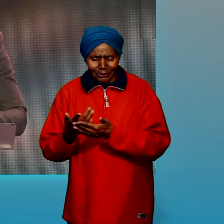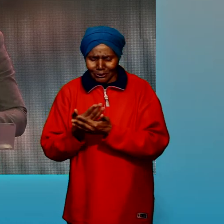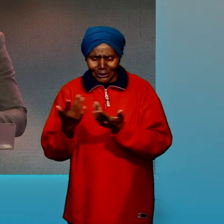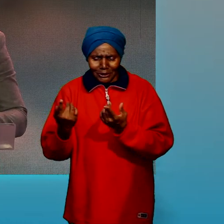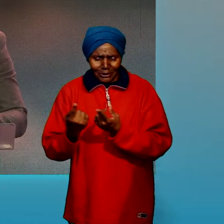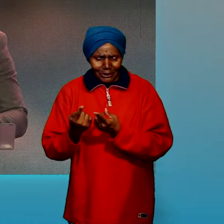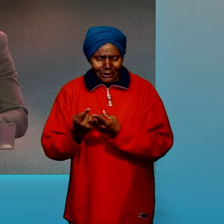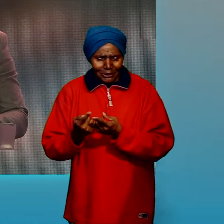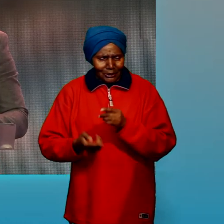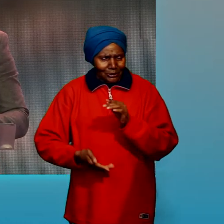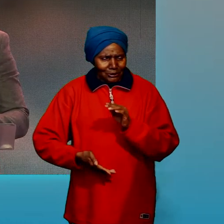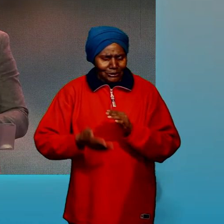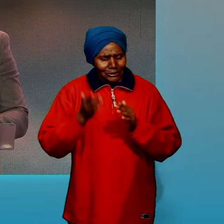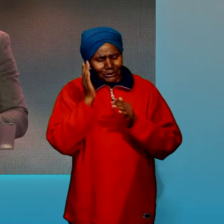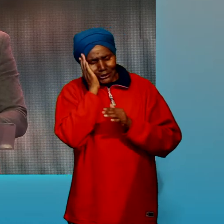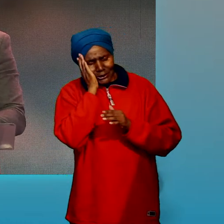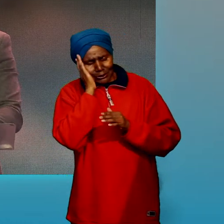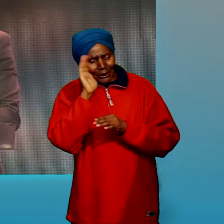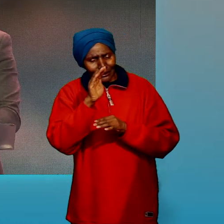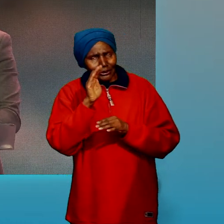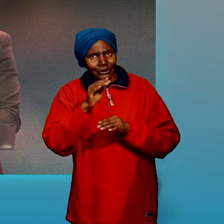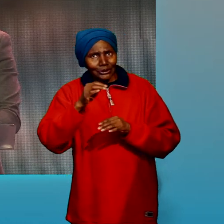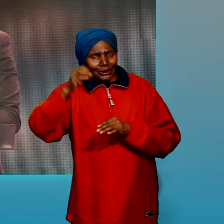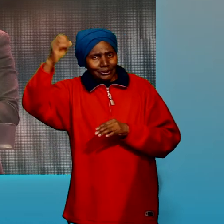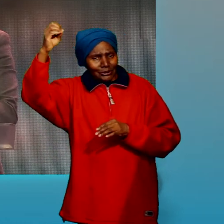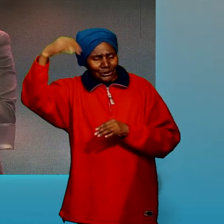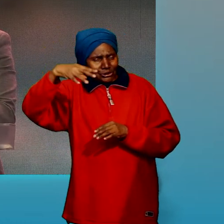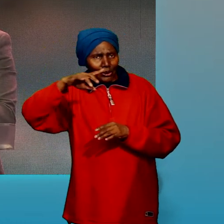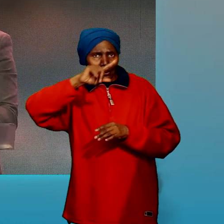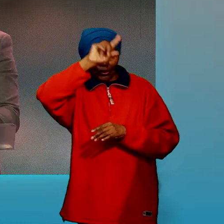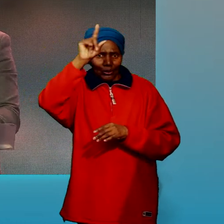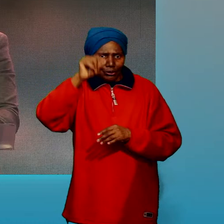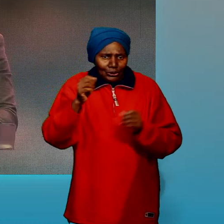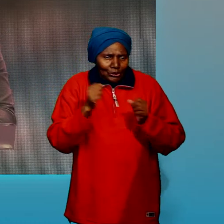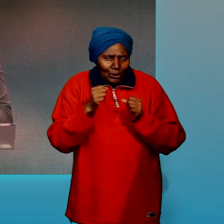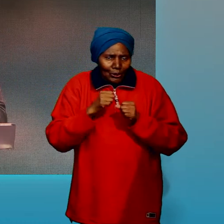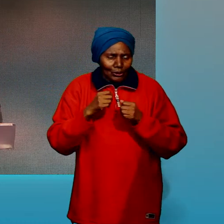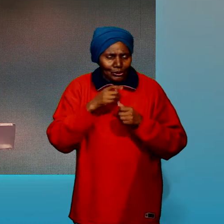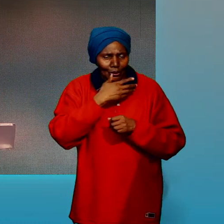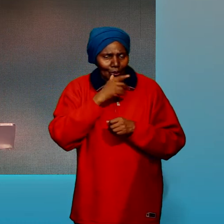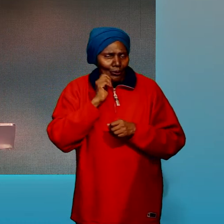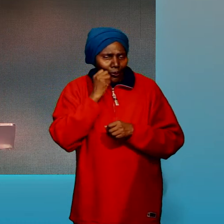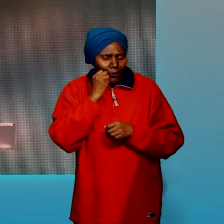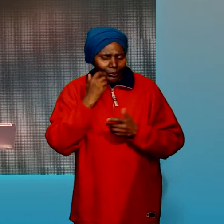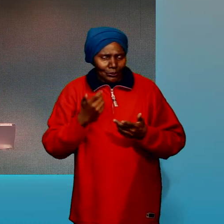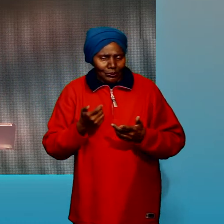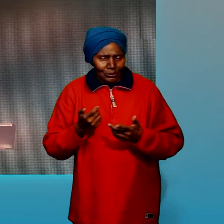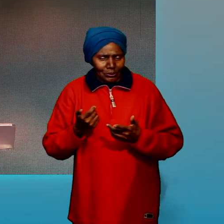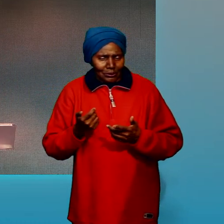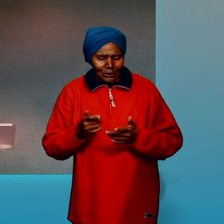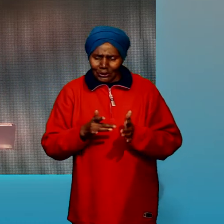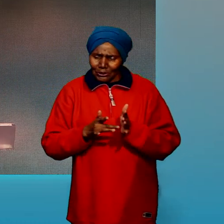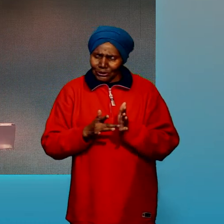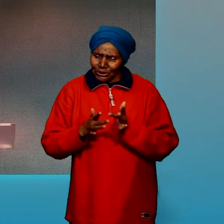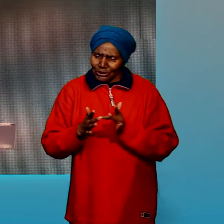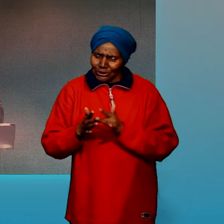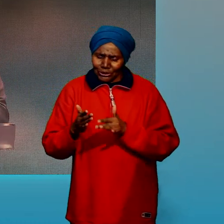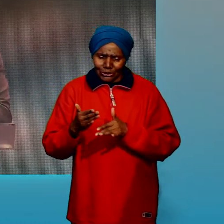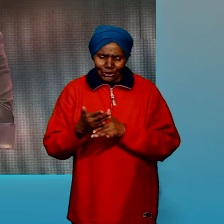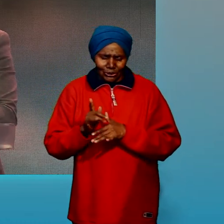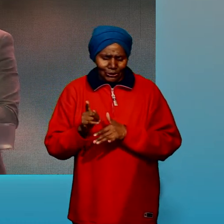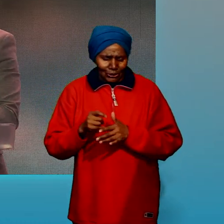and cold night as they make their journey. What is Jesus doing? With incredible devotion